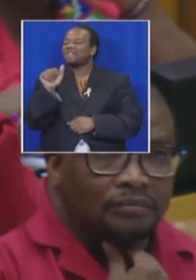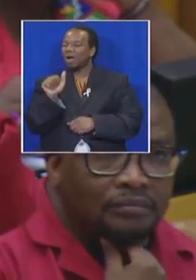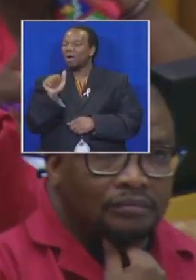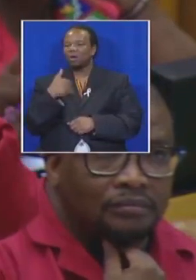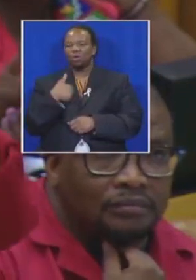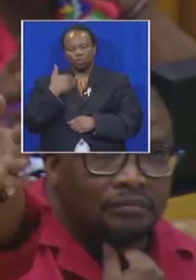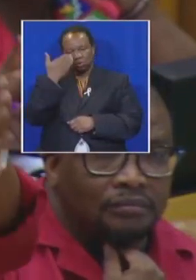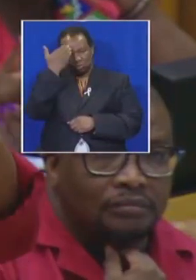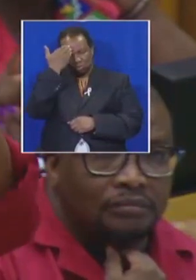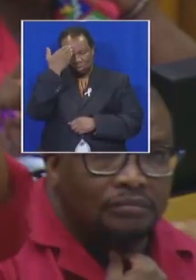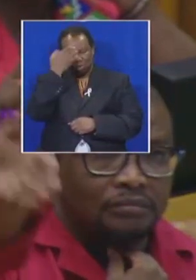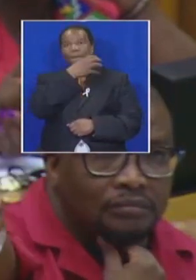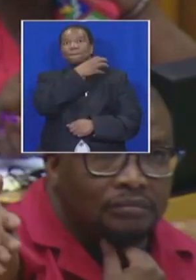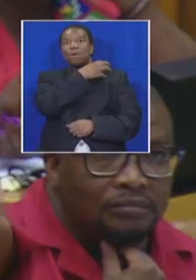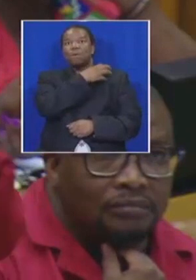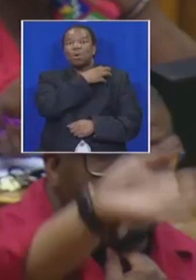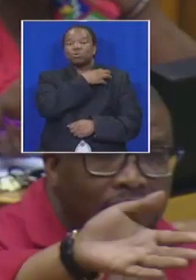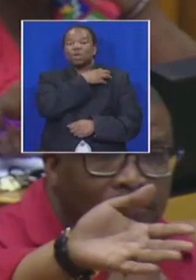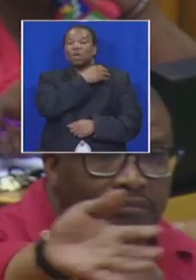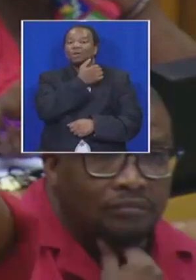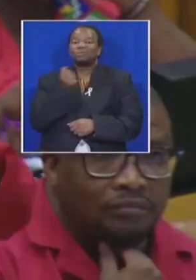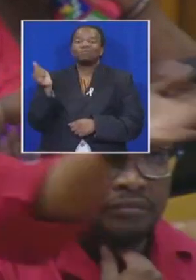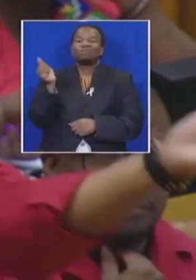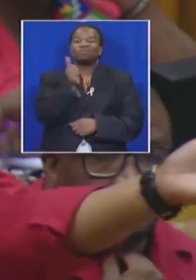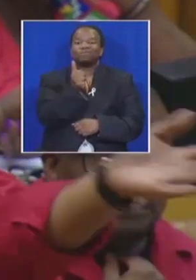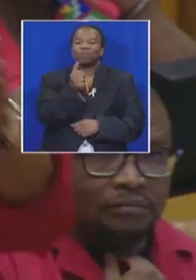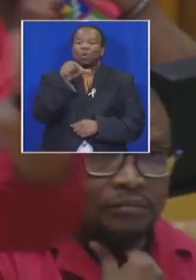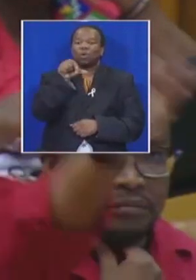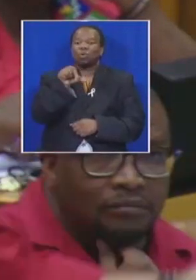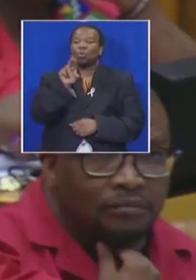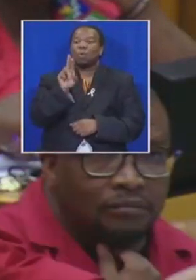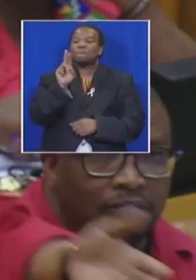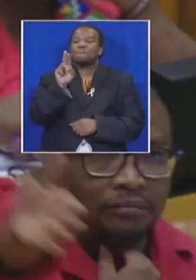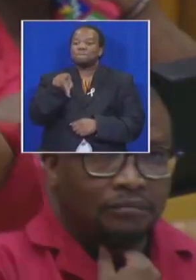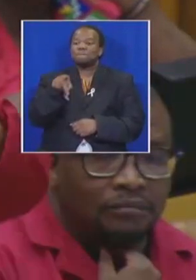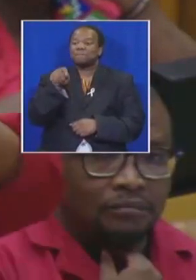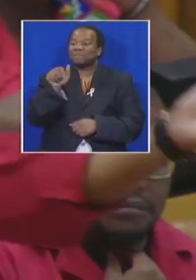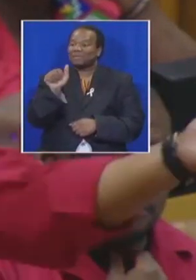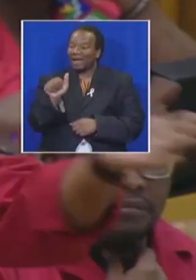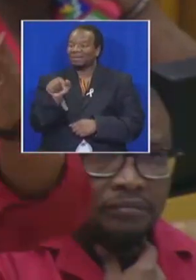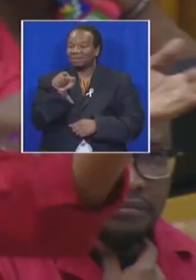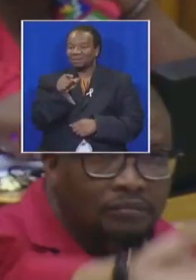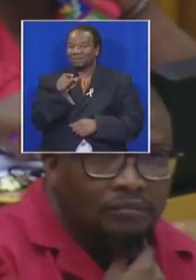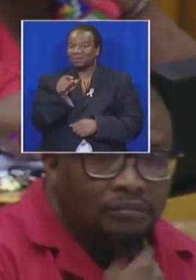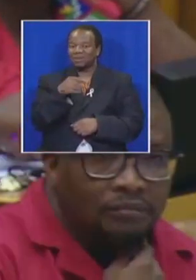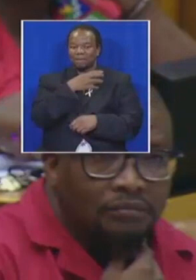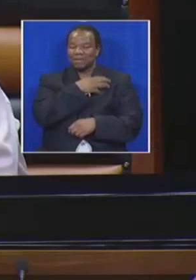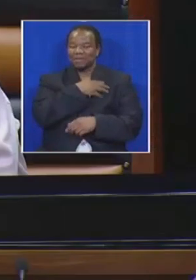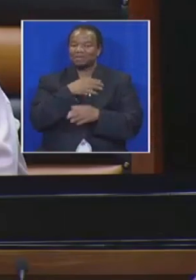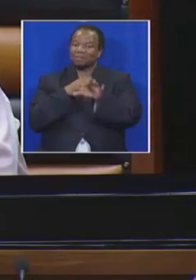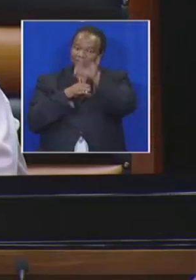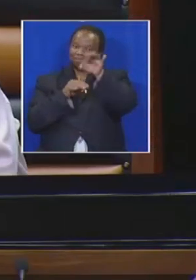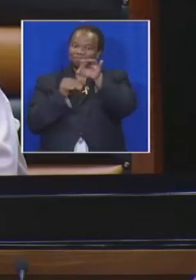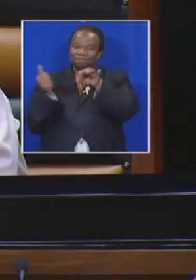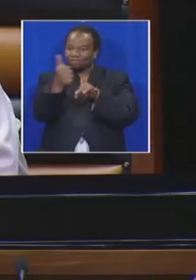appointed by Atul, the Guptas. We all know that Honorable all member, of you on that honorable bench member, please. are Gupta handpicked.